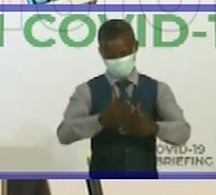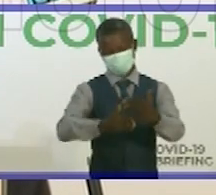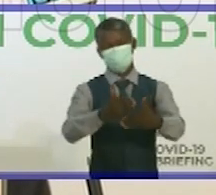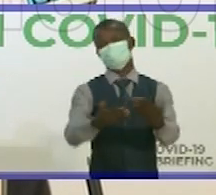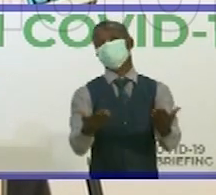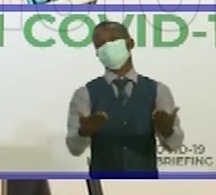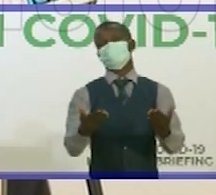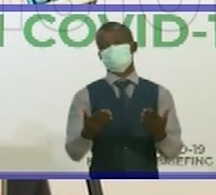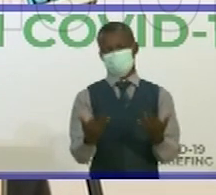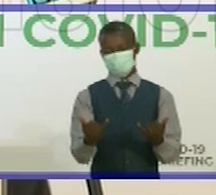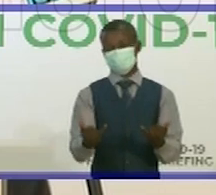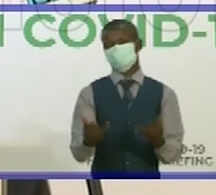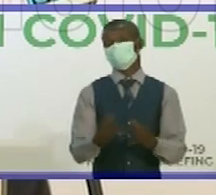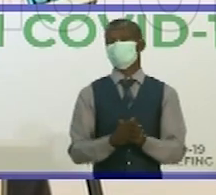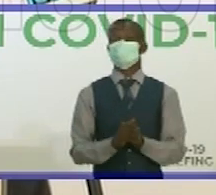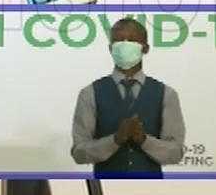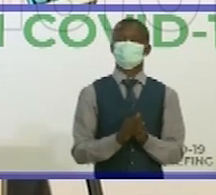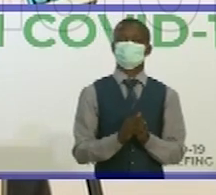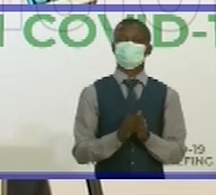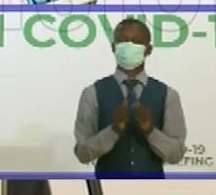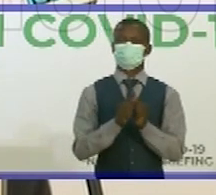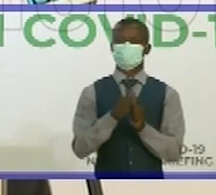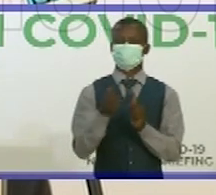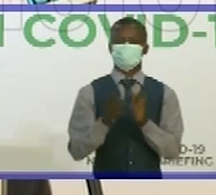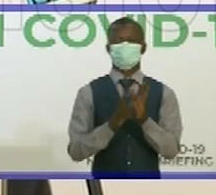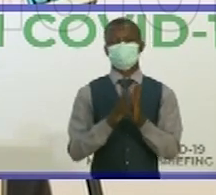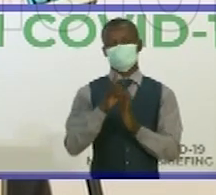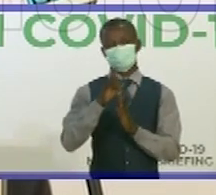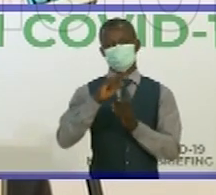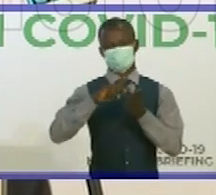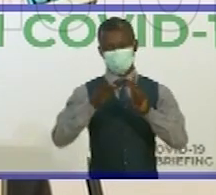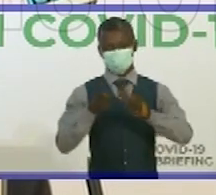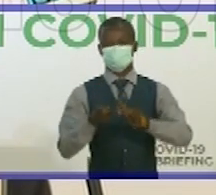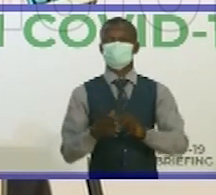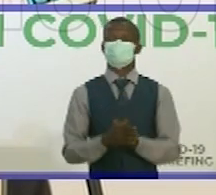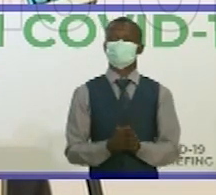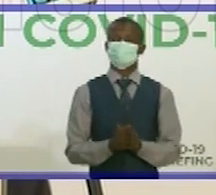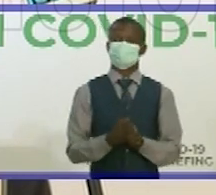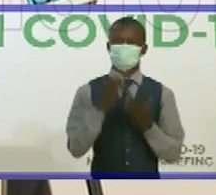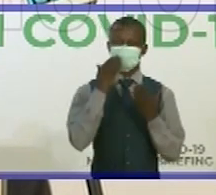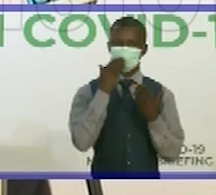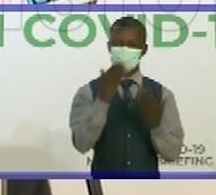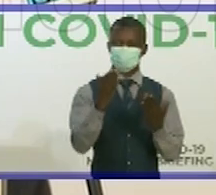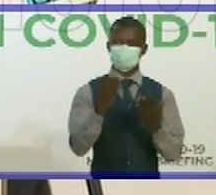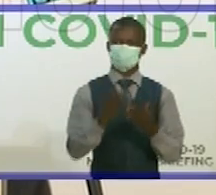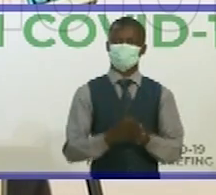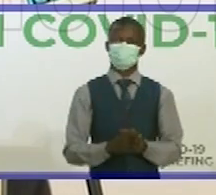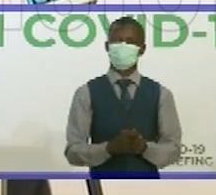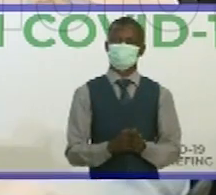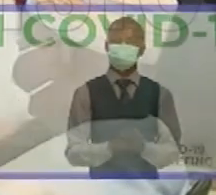consultant helping us with developing that system. Thank you.